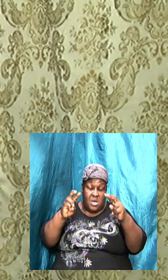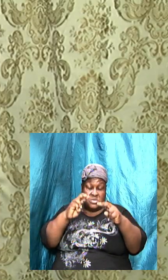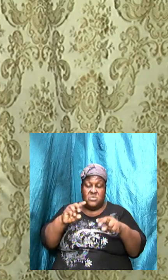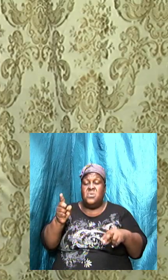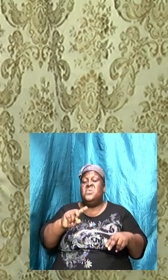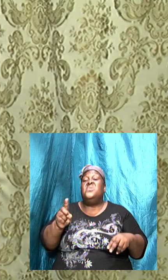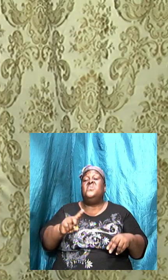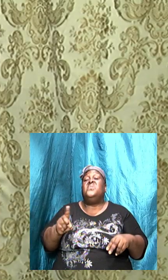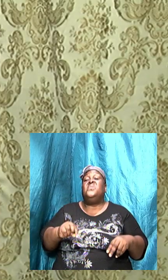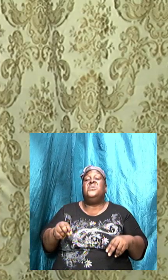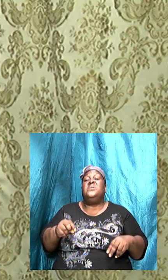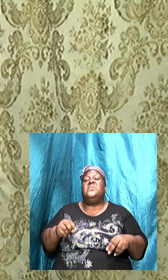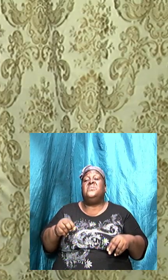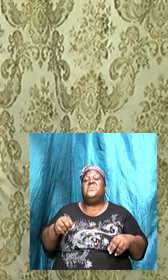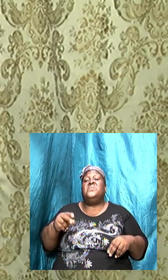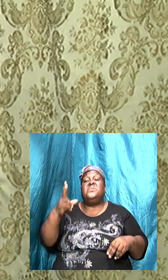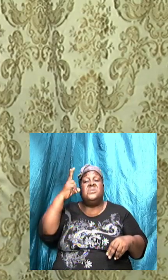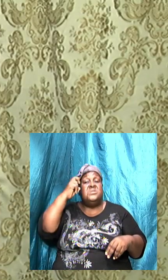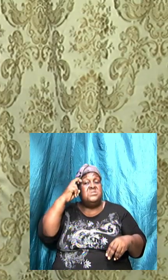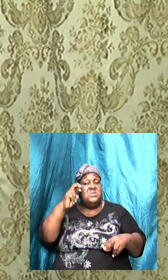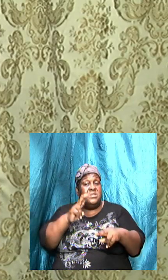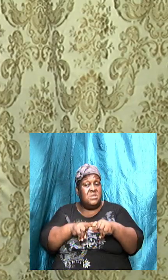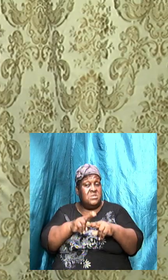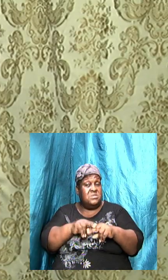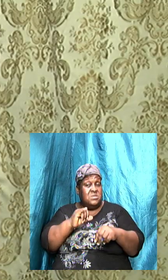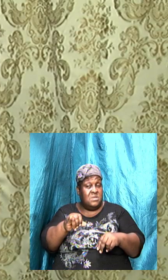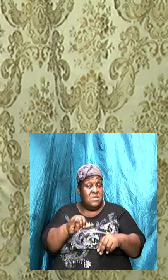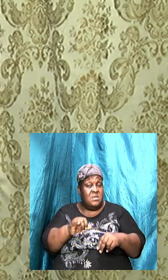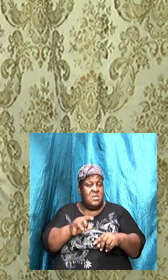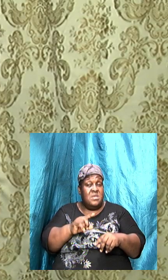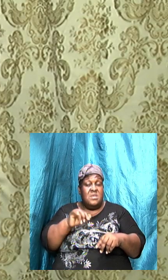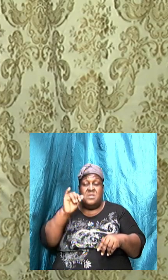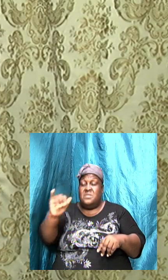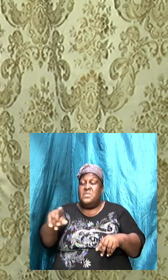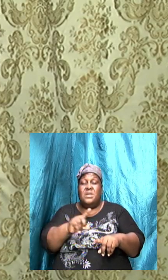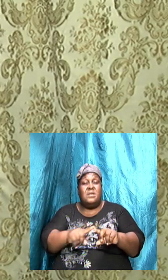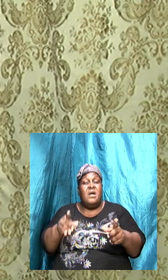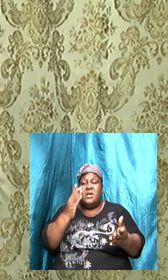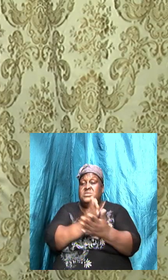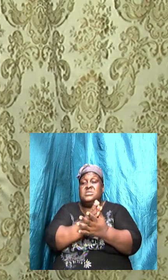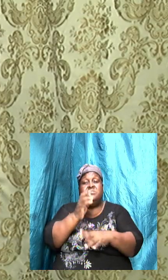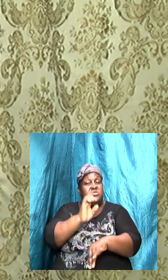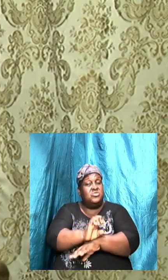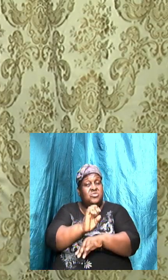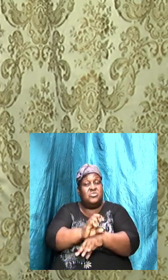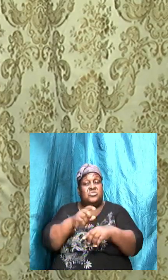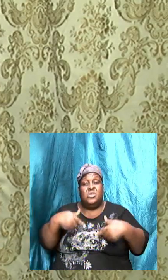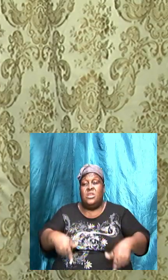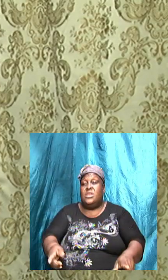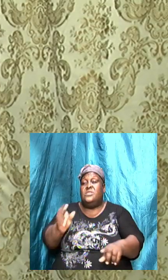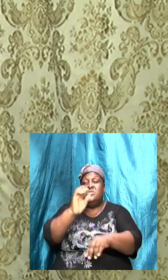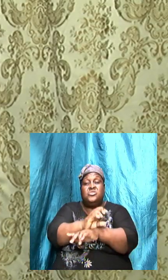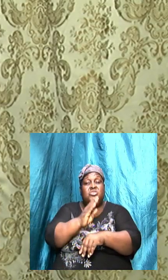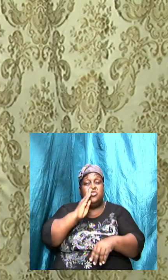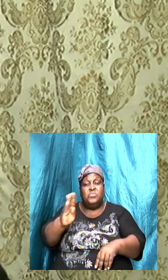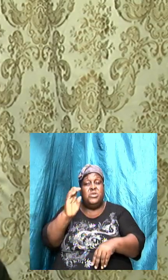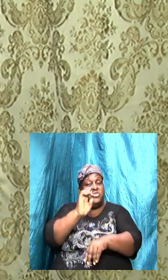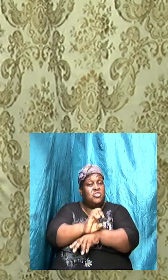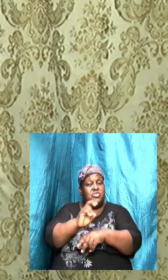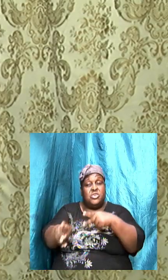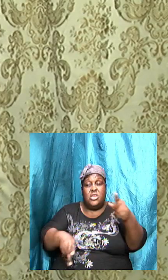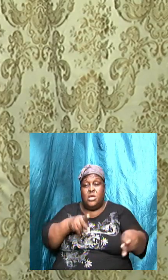where Satan seat is. That can't stop the church. Let the church be the church and let the people rejoice.